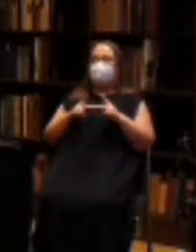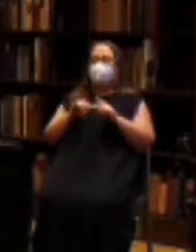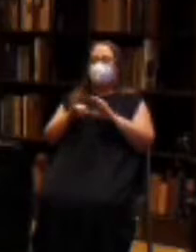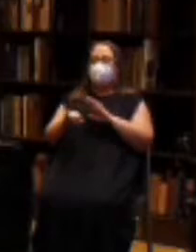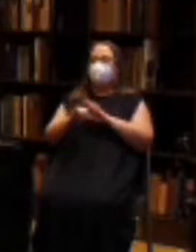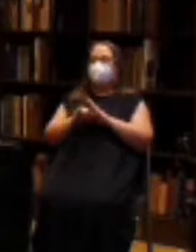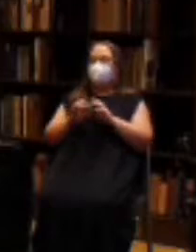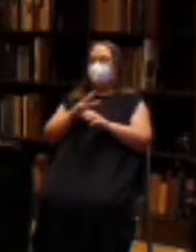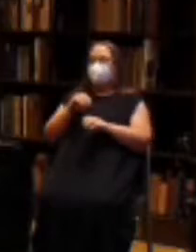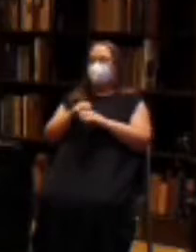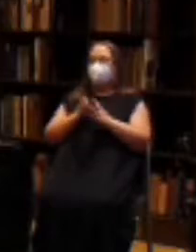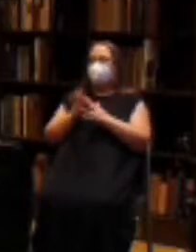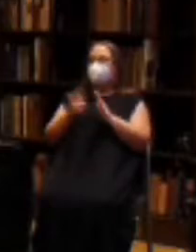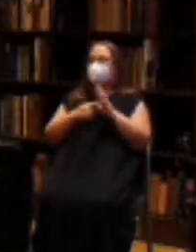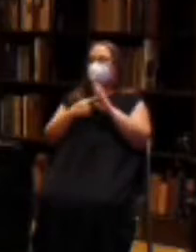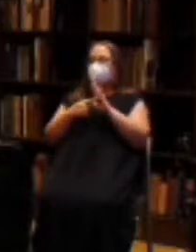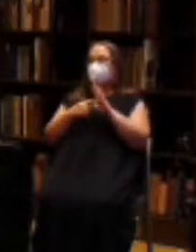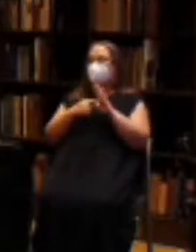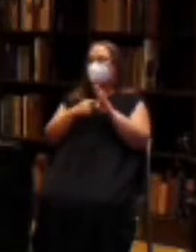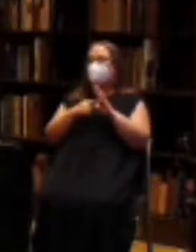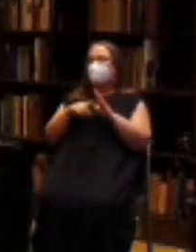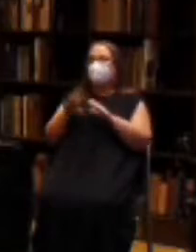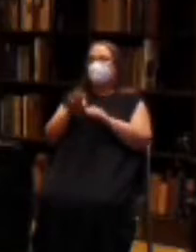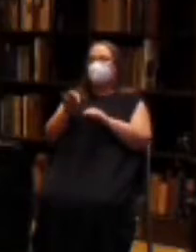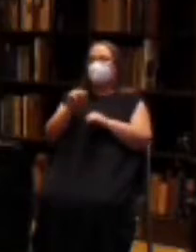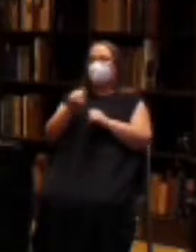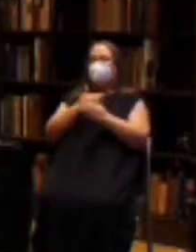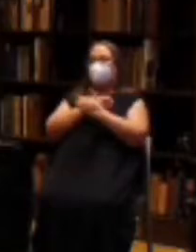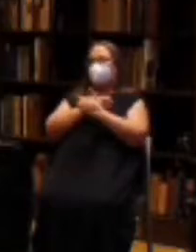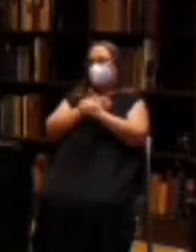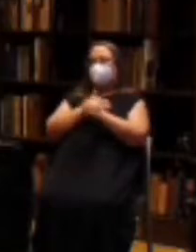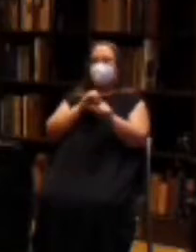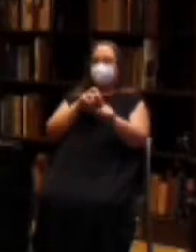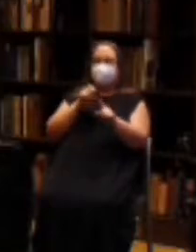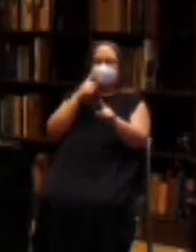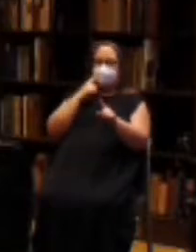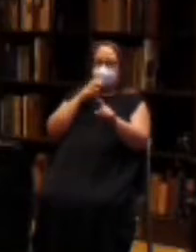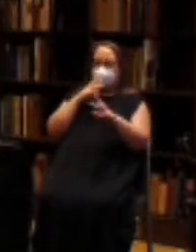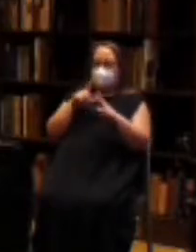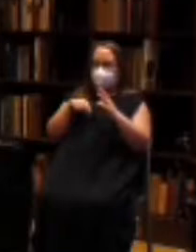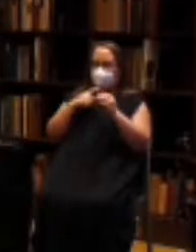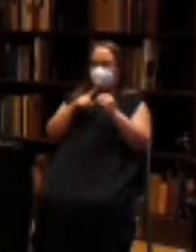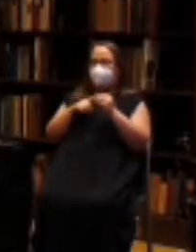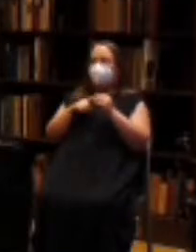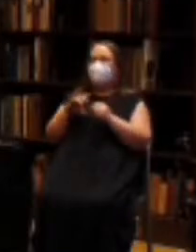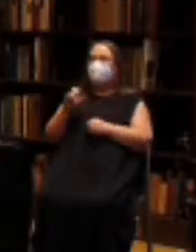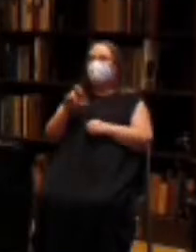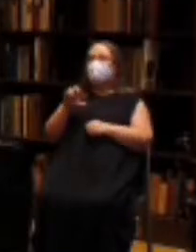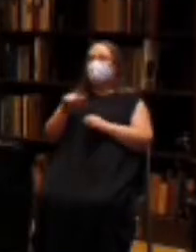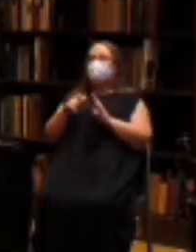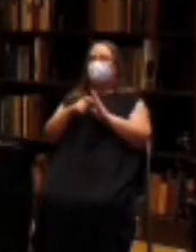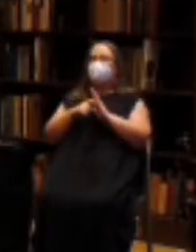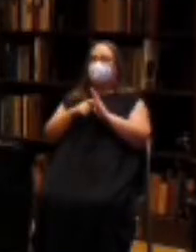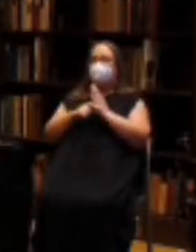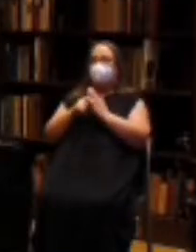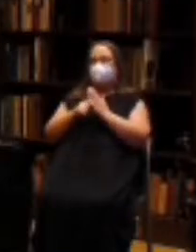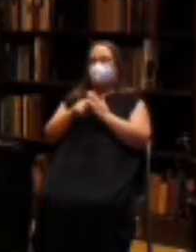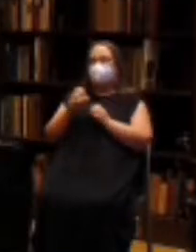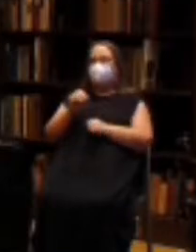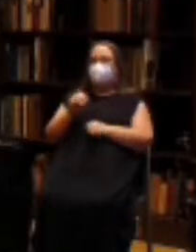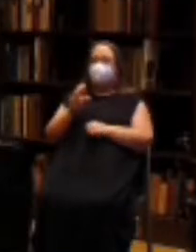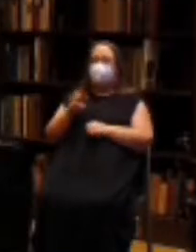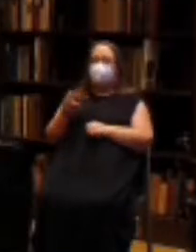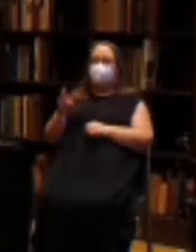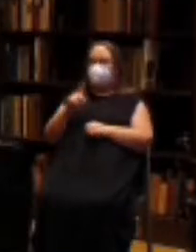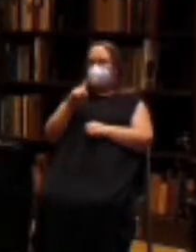identity, including through the exhibit Soul of the Butterfly, which Cleve just mentioned, Chicory Magazine, and Baltimore's Black